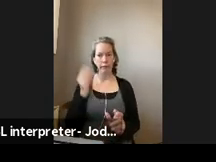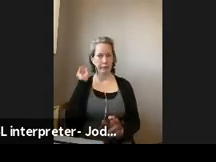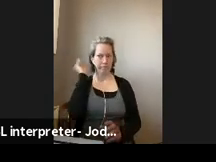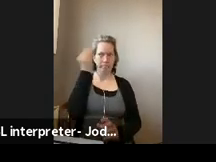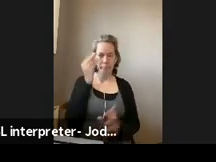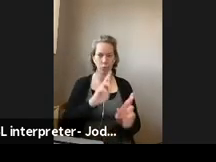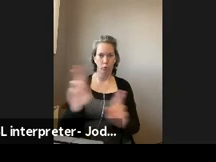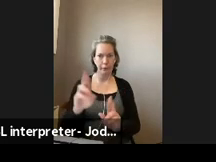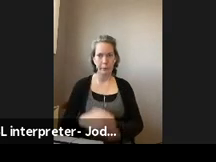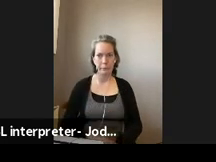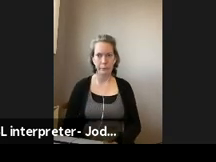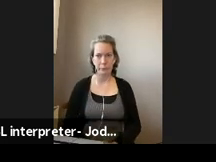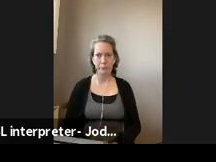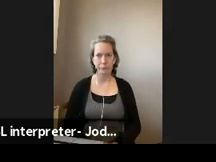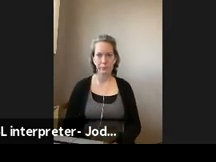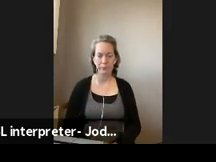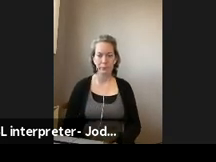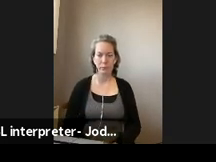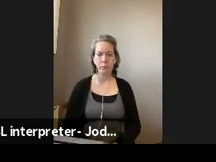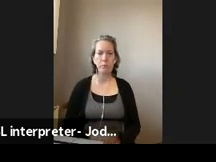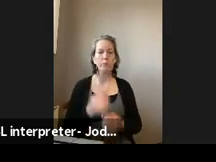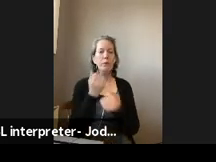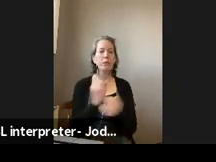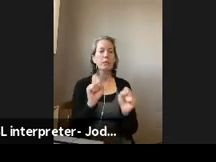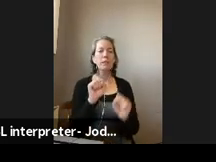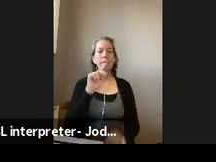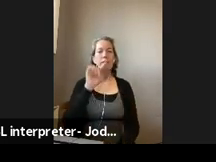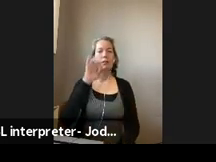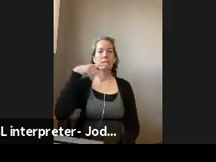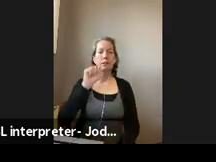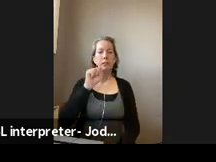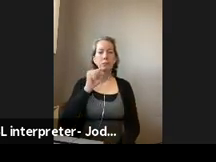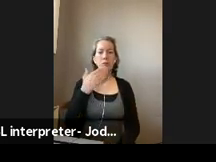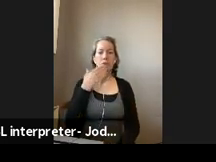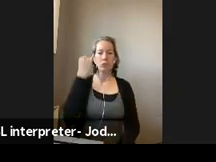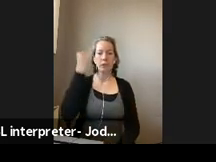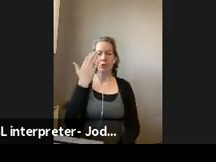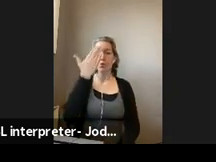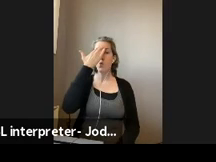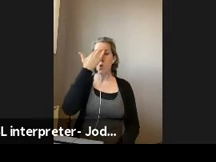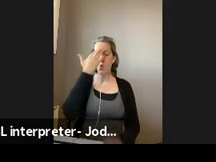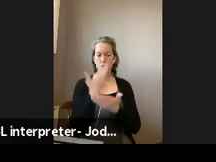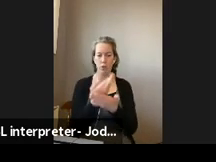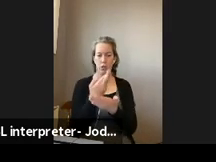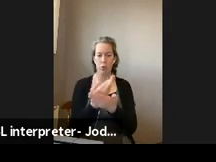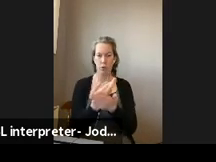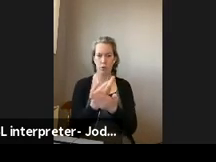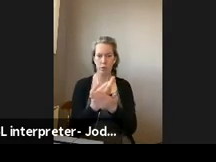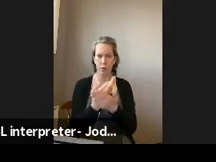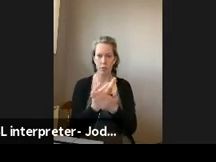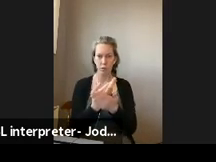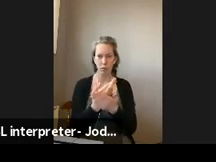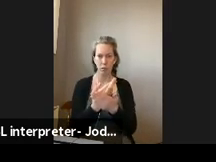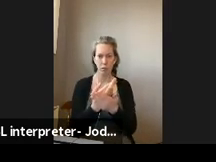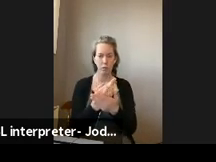tips, it'd be good to know the resources when it comes to your own safety in the workplace. So again, like